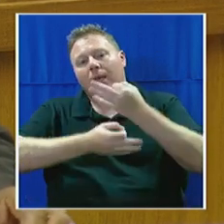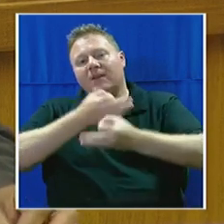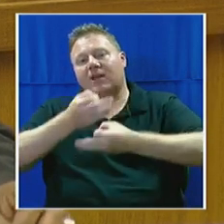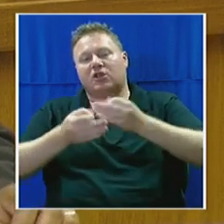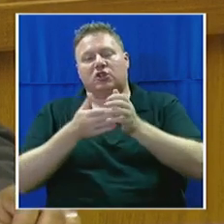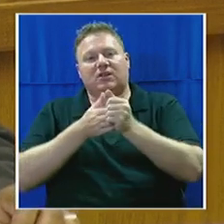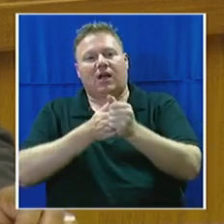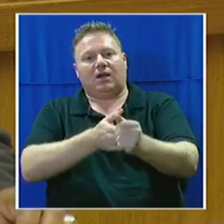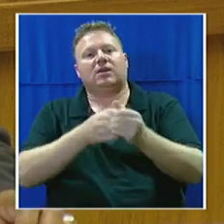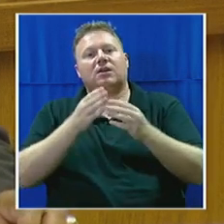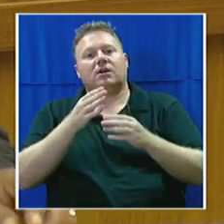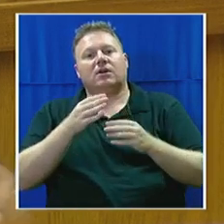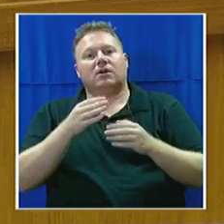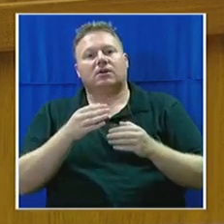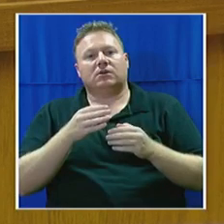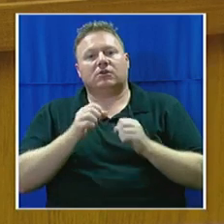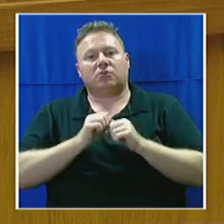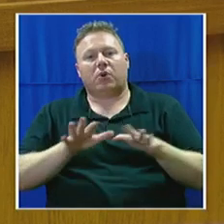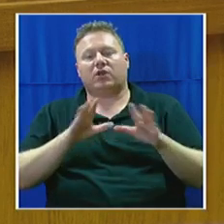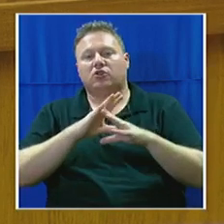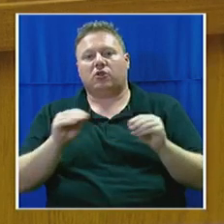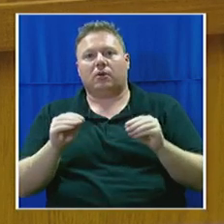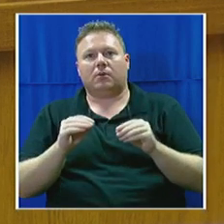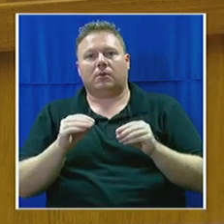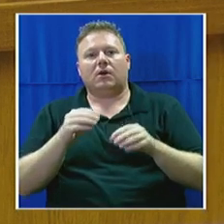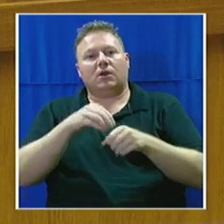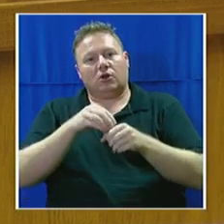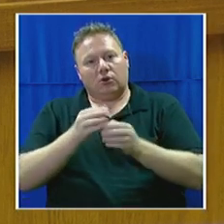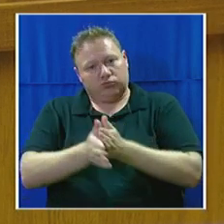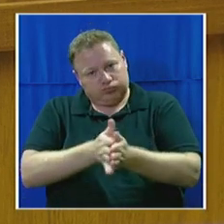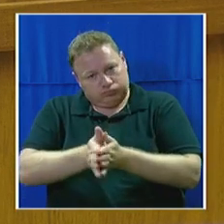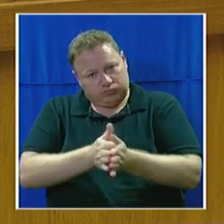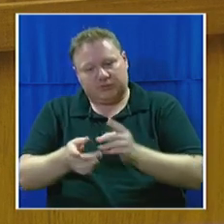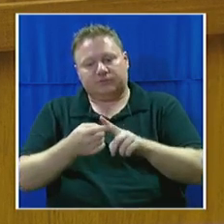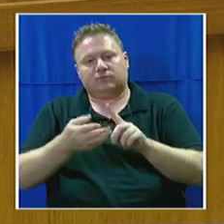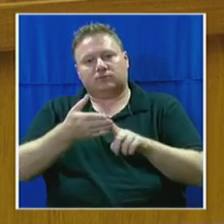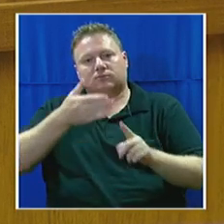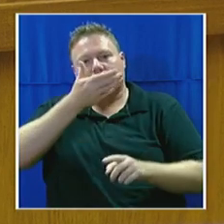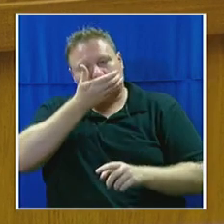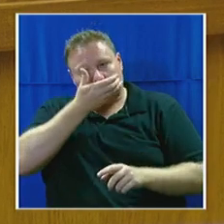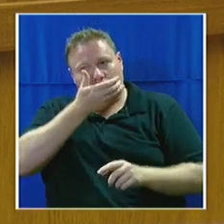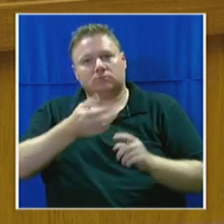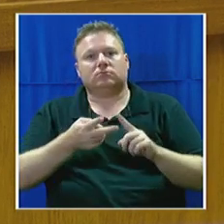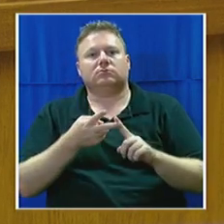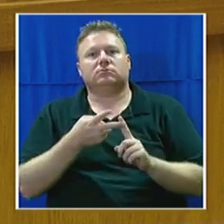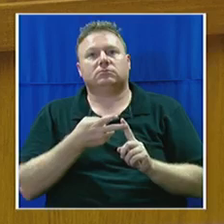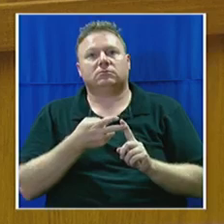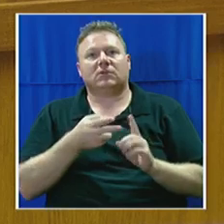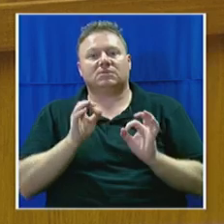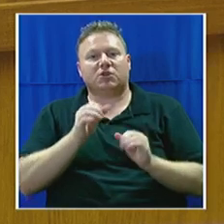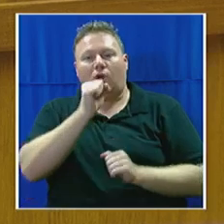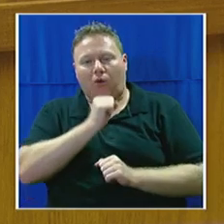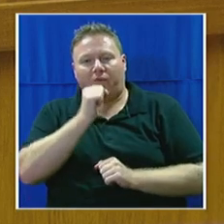virus, and these include regular hand washing, covering mouth and nose when coughing